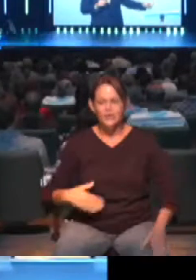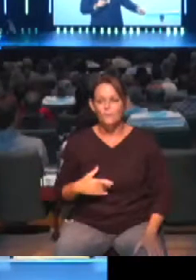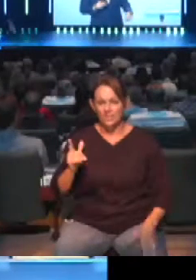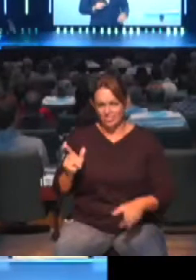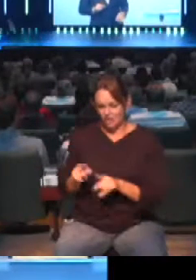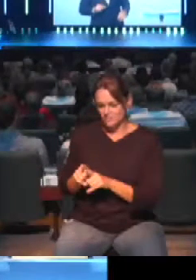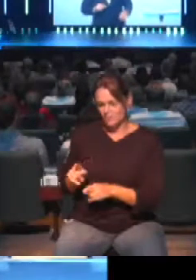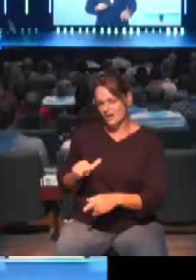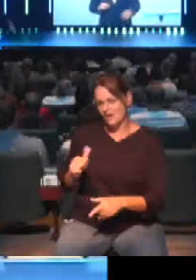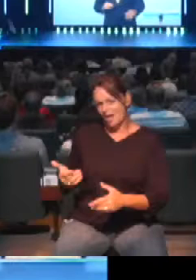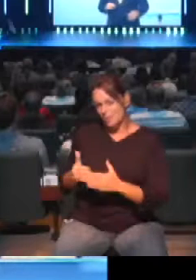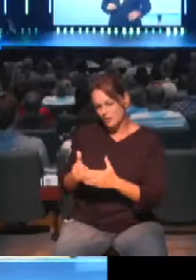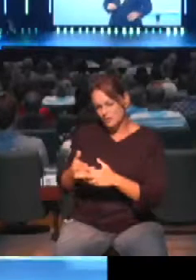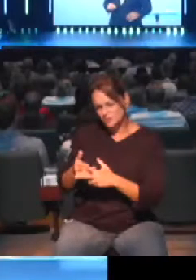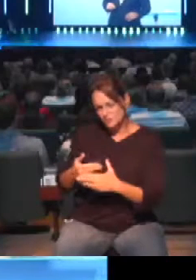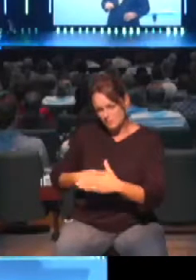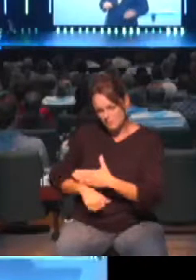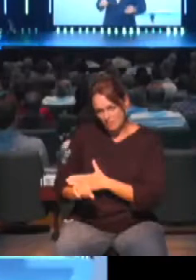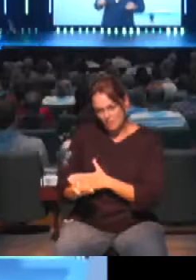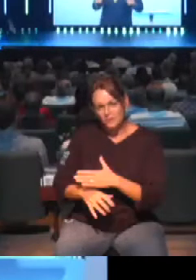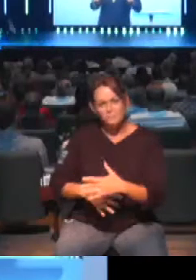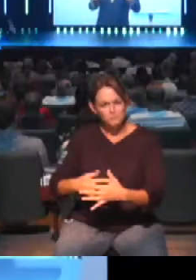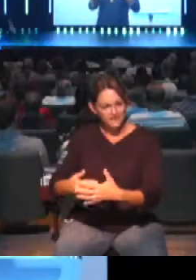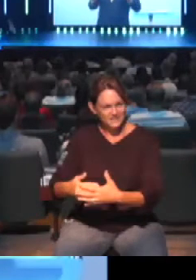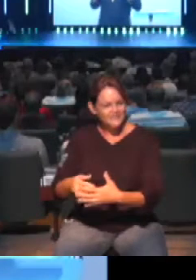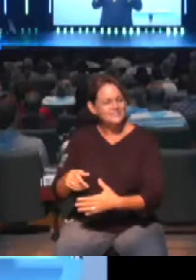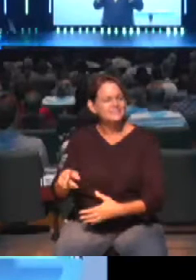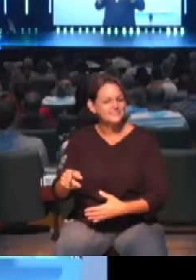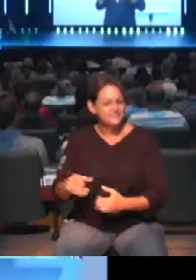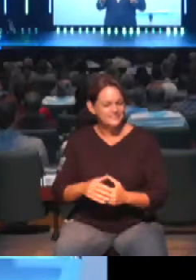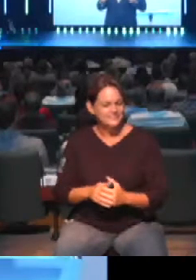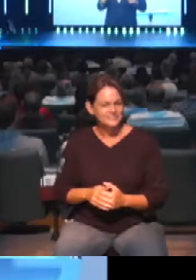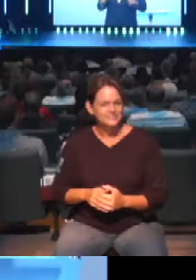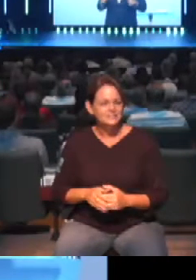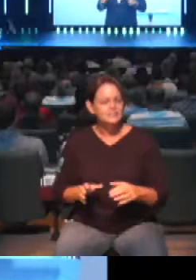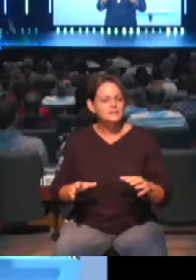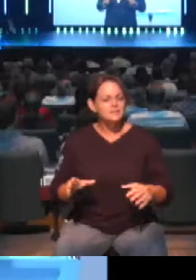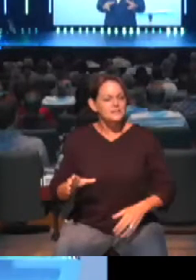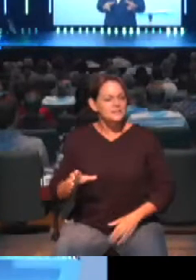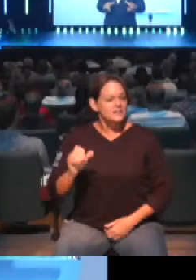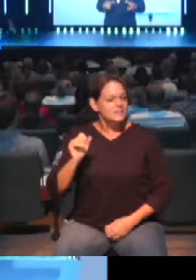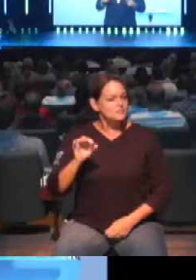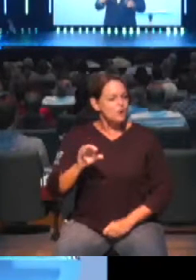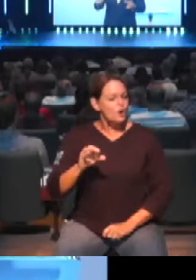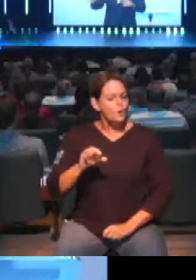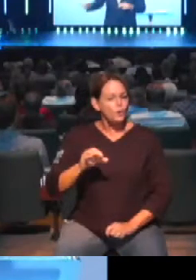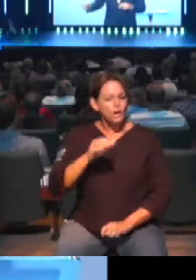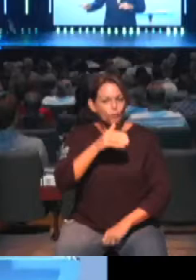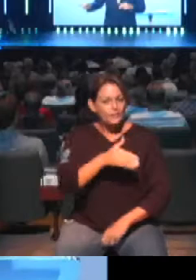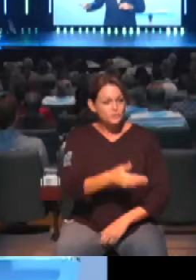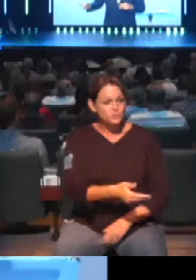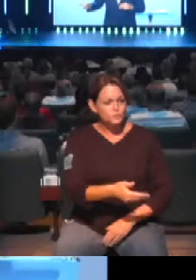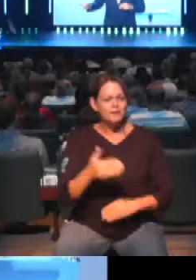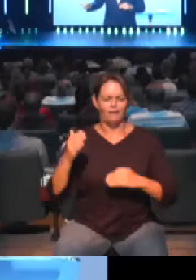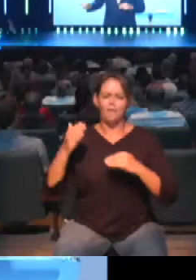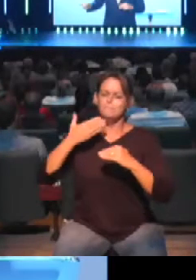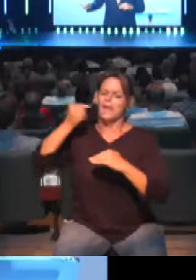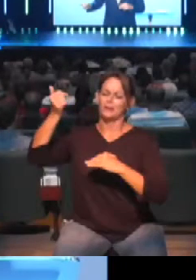way. And and if you don't know, grandchildren are better than